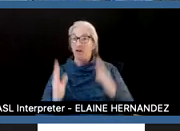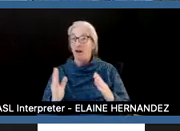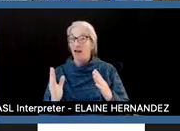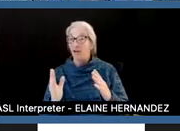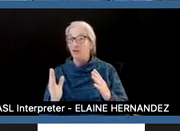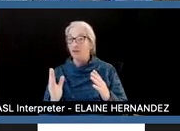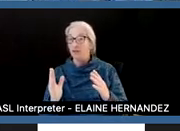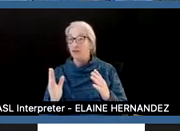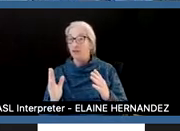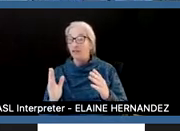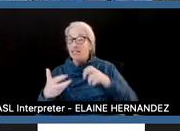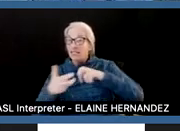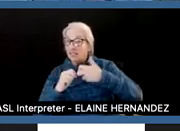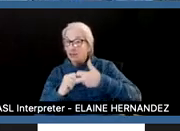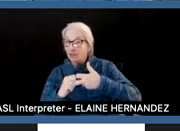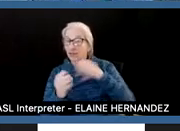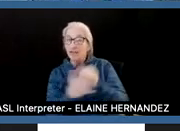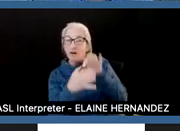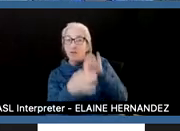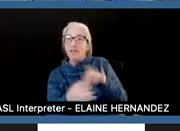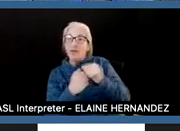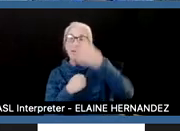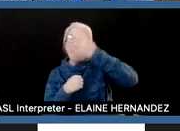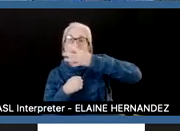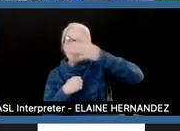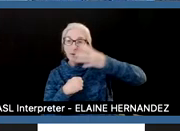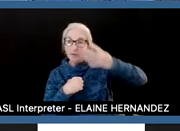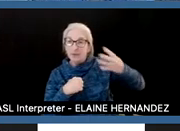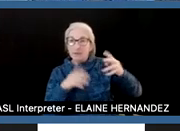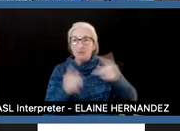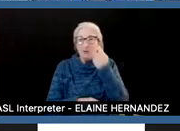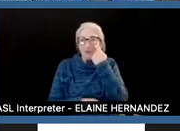affect people who are immigrants or recent immigrants to this country.